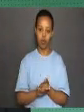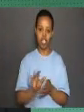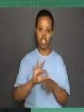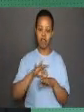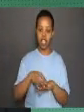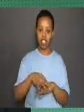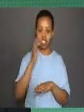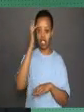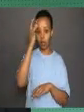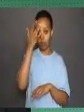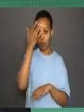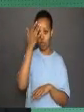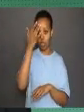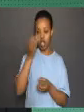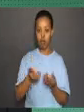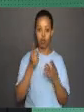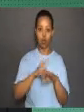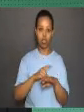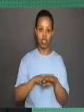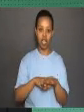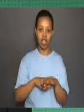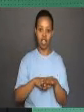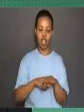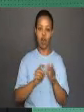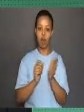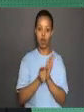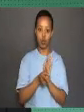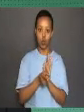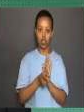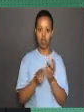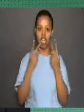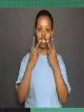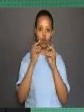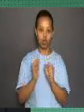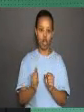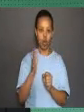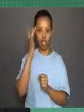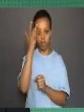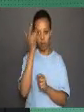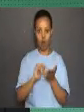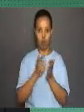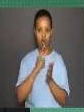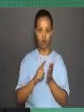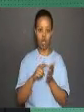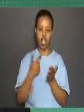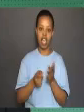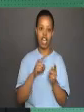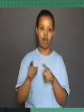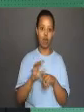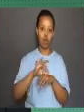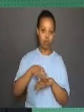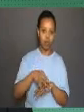Infectious diseases typically show symptoms of illness, which are signs of the infection.